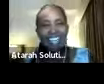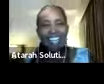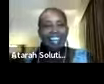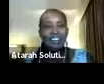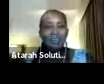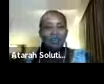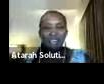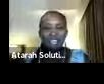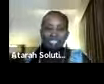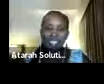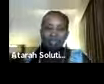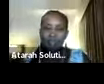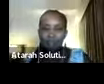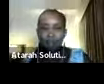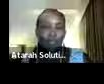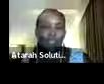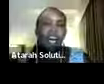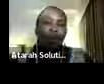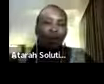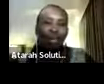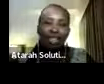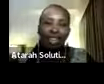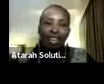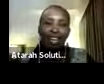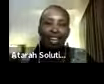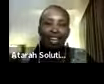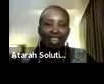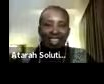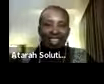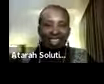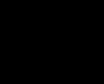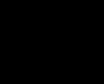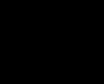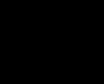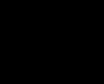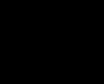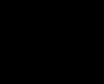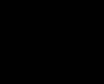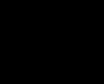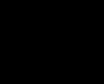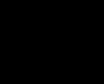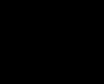Anyway, and this is because I'm a woman. All right.